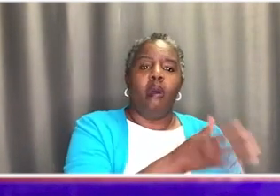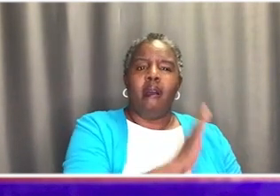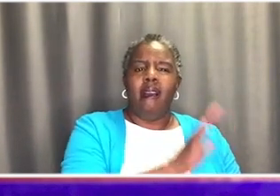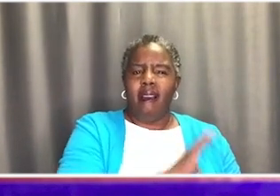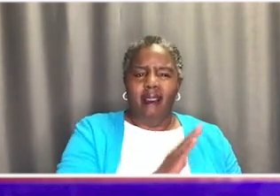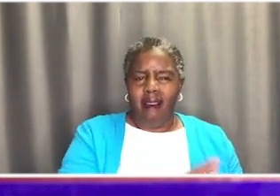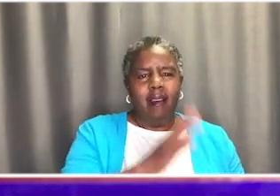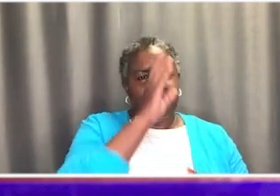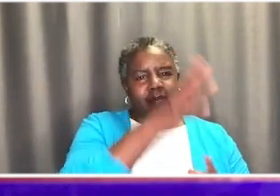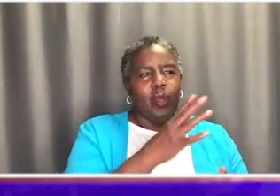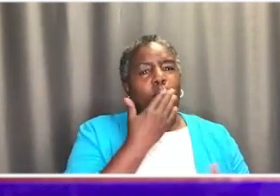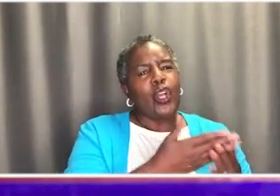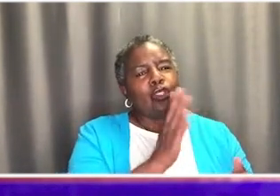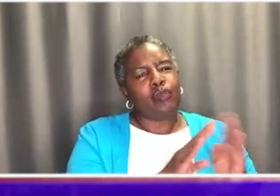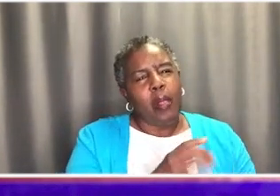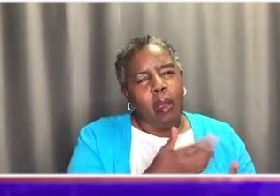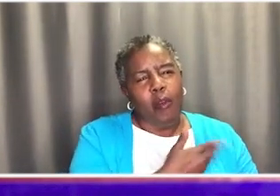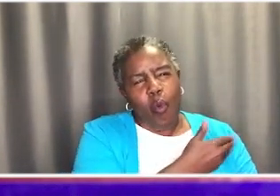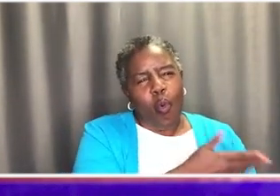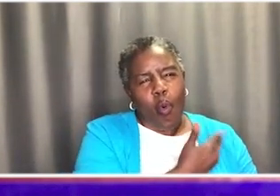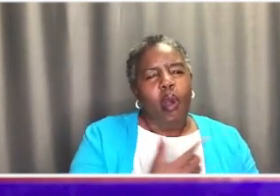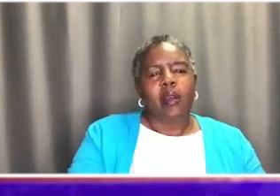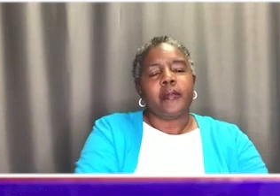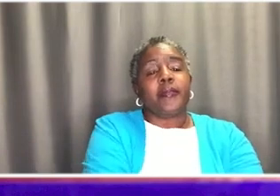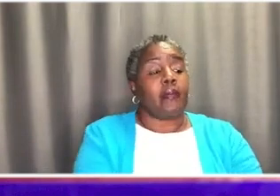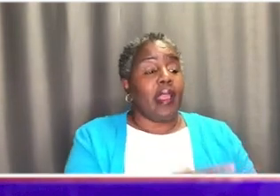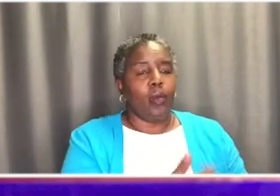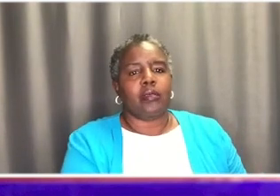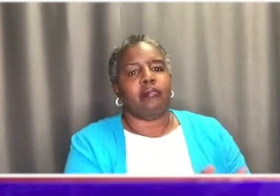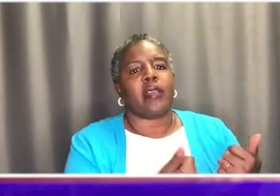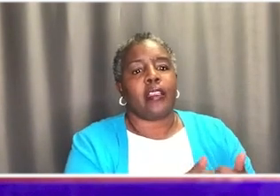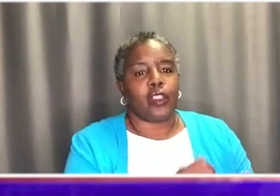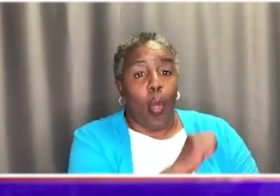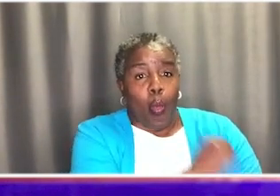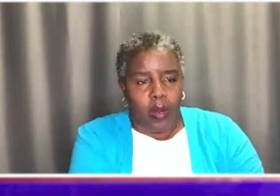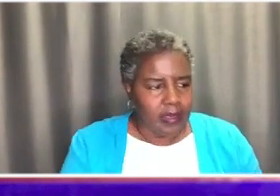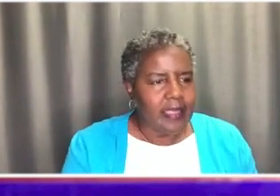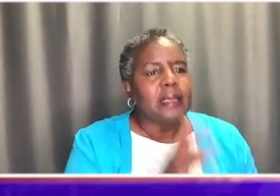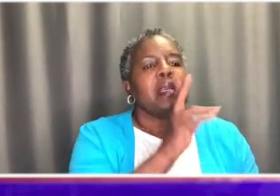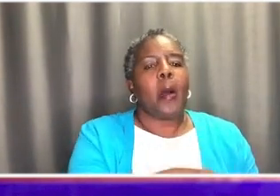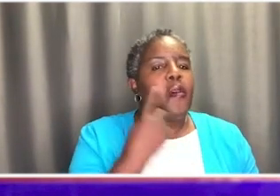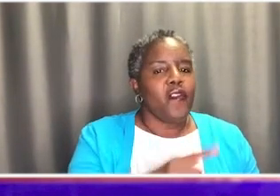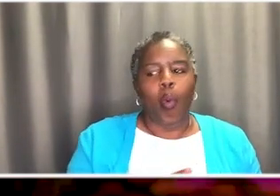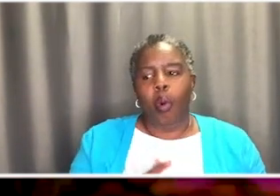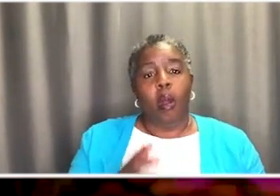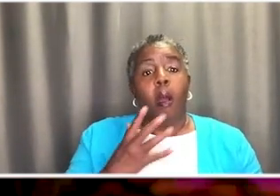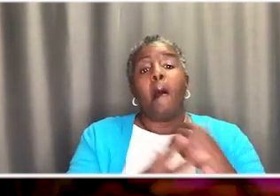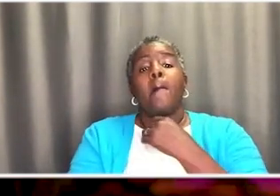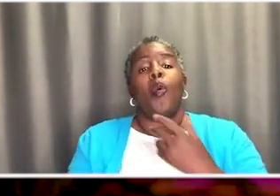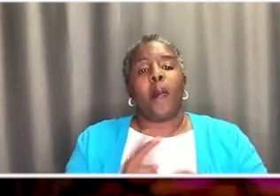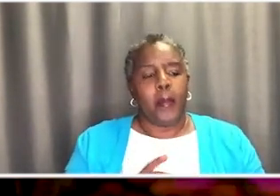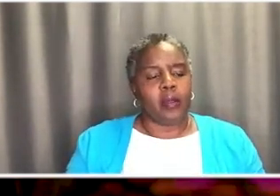a long time ago. He was challenging authorities and speaking up for the poor. He was flipping over tables and